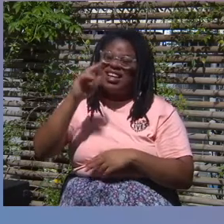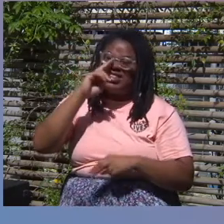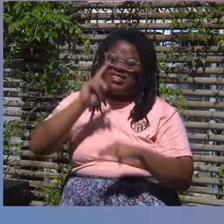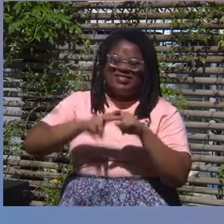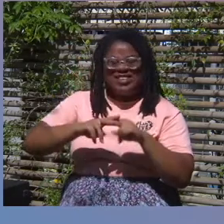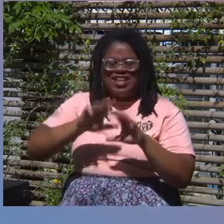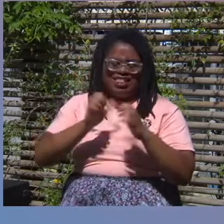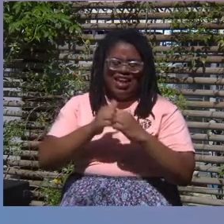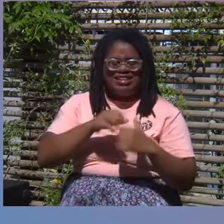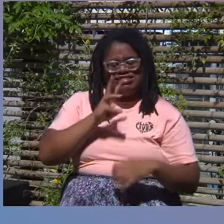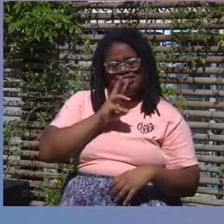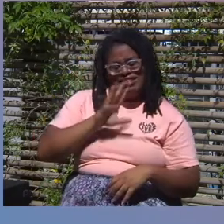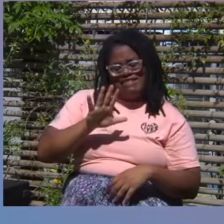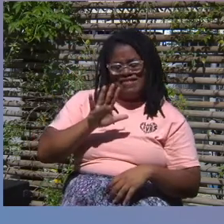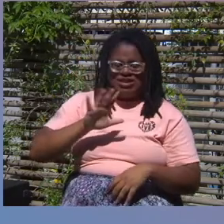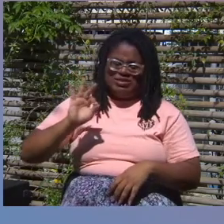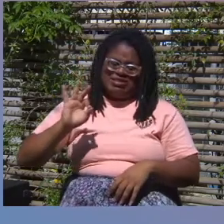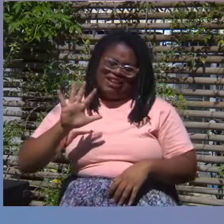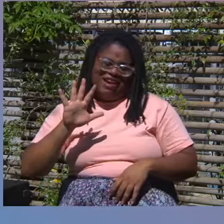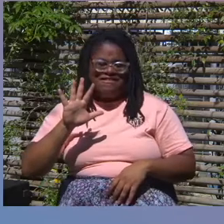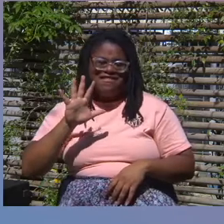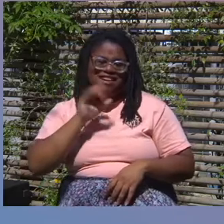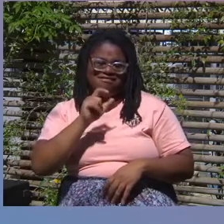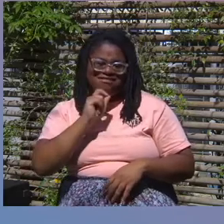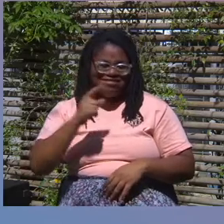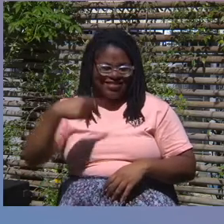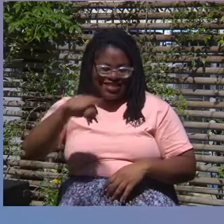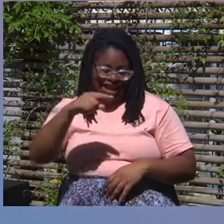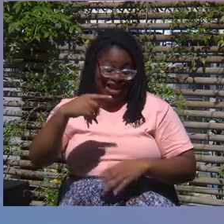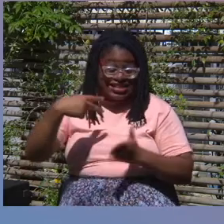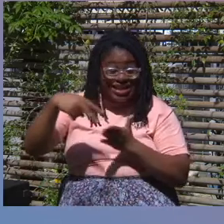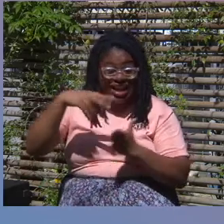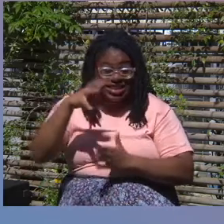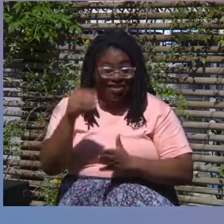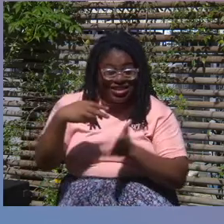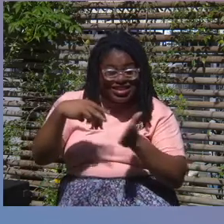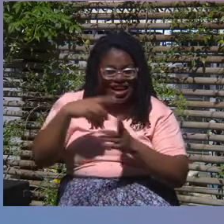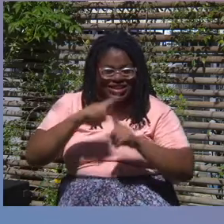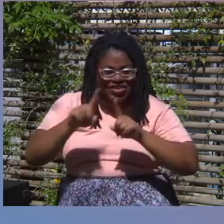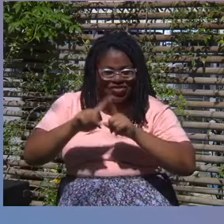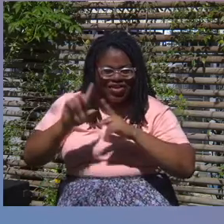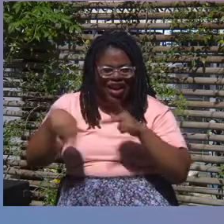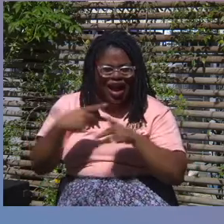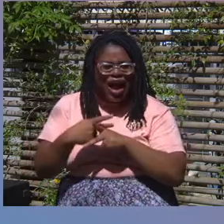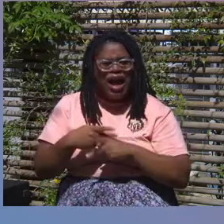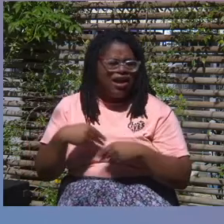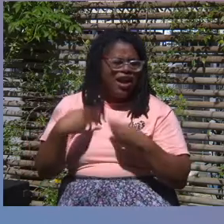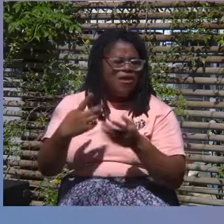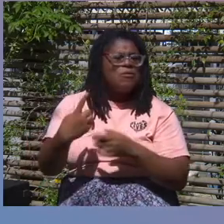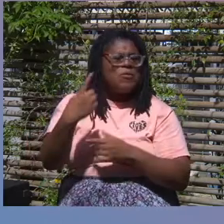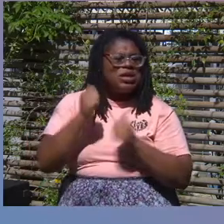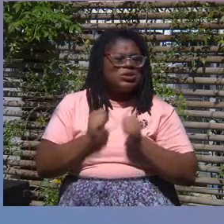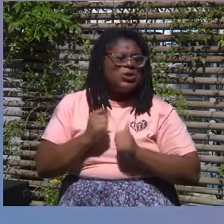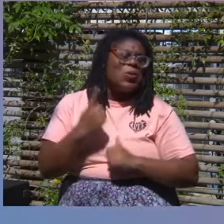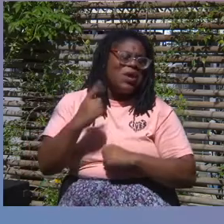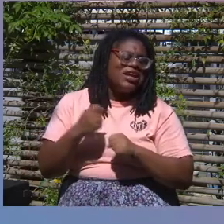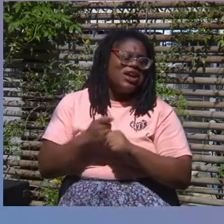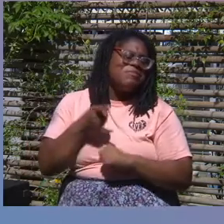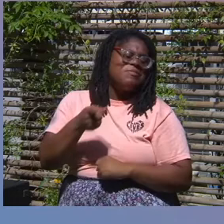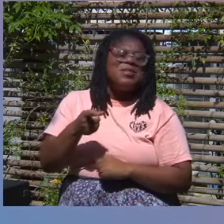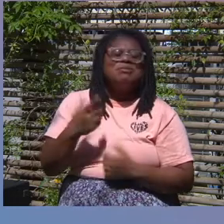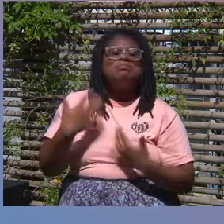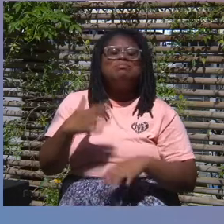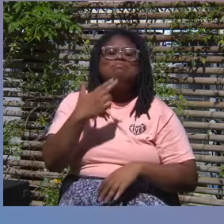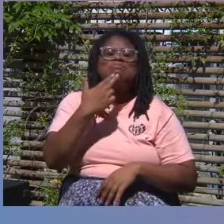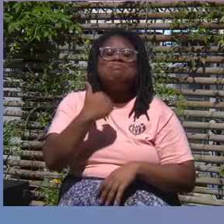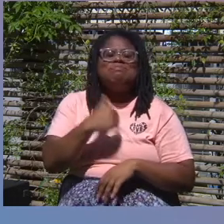from 60 to 95-year-olds tap dancing, doing African dance. I put them in the recital one year. They were just